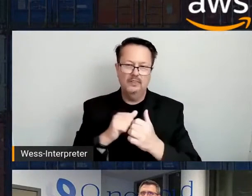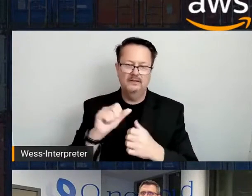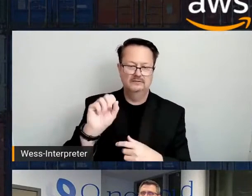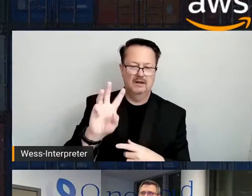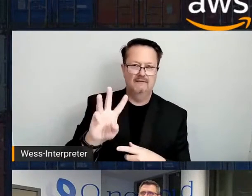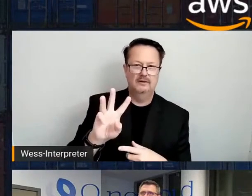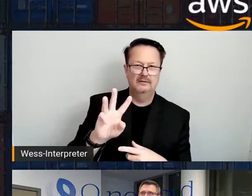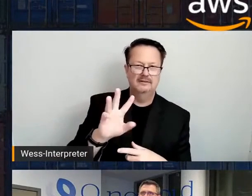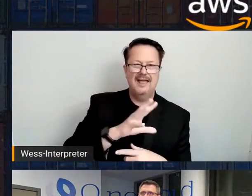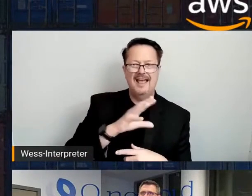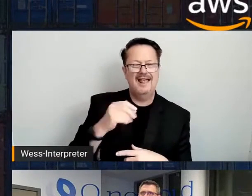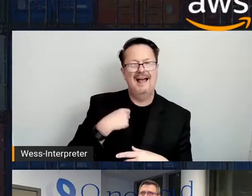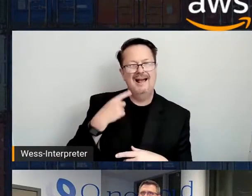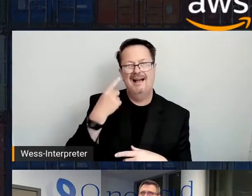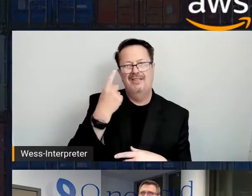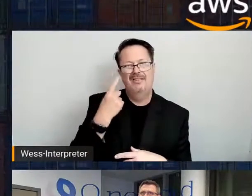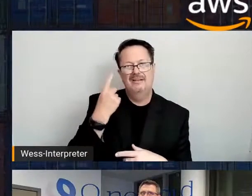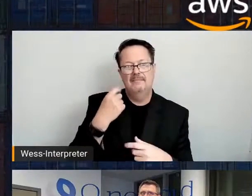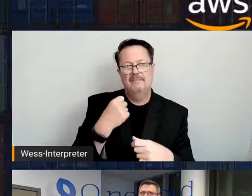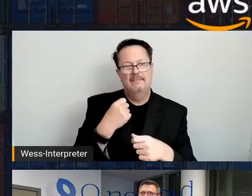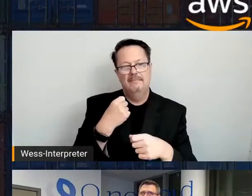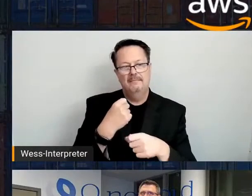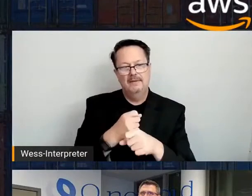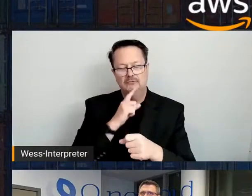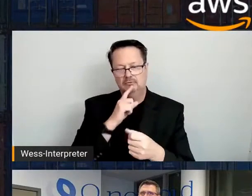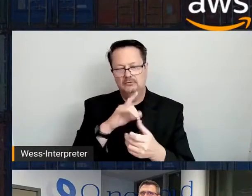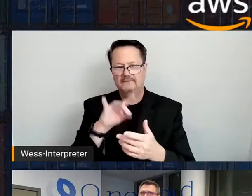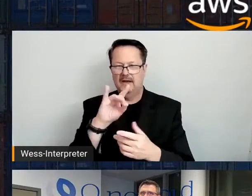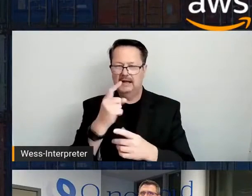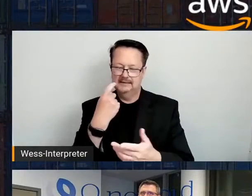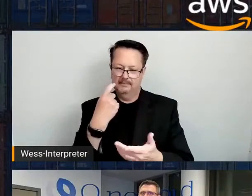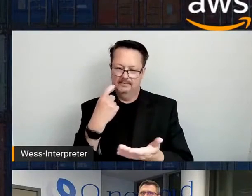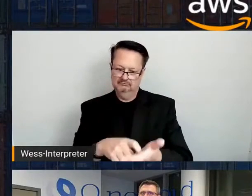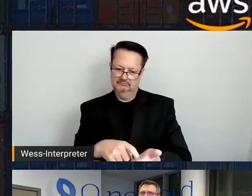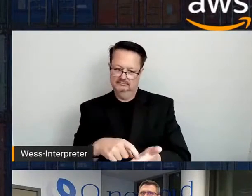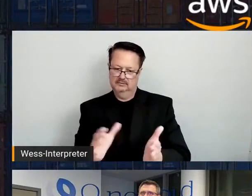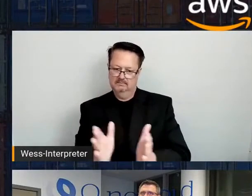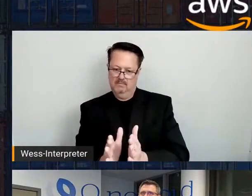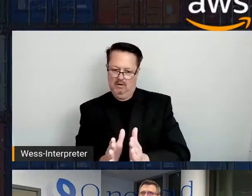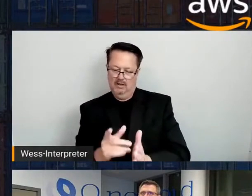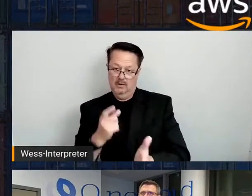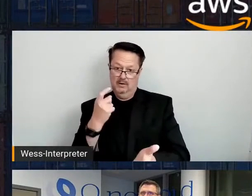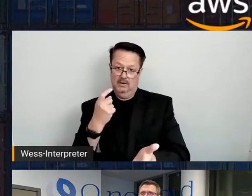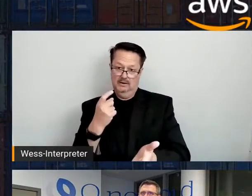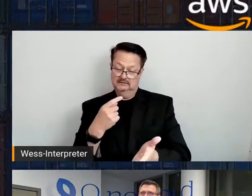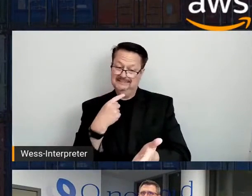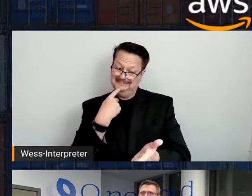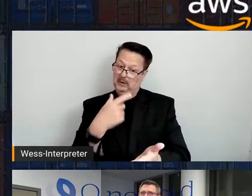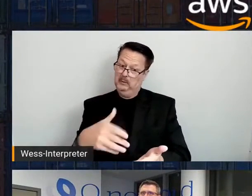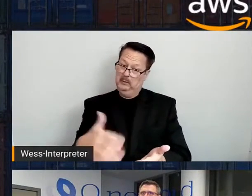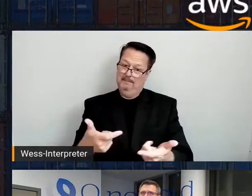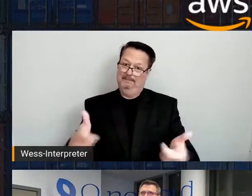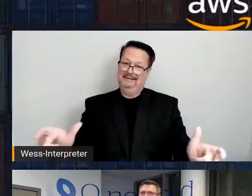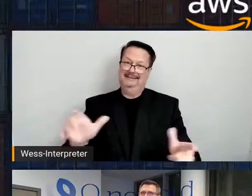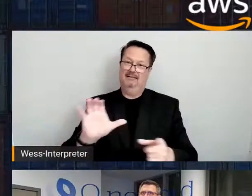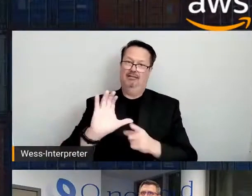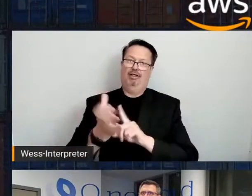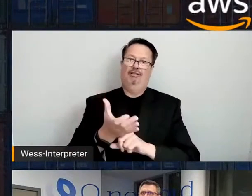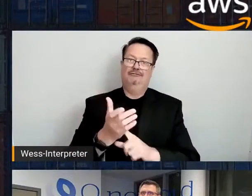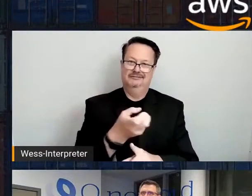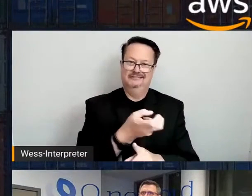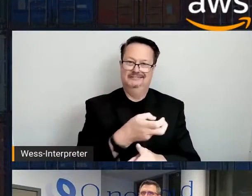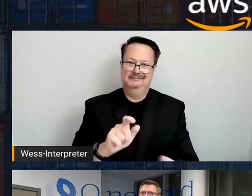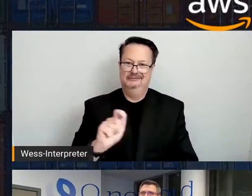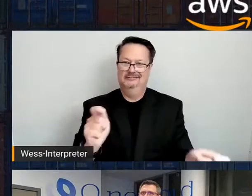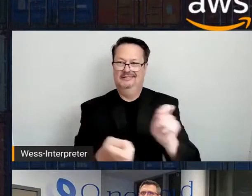And I think then making sure that you find something small and recognize that what you're doing is a pretty big cultural transformation, and that the point of it is not